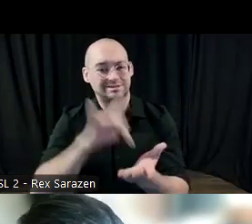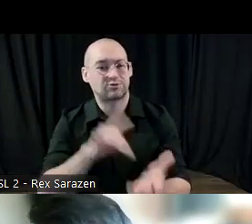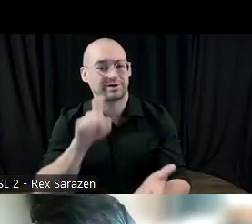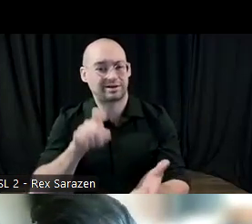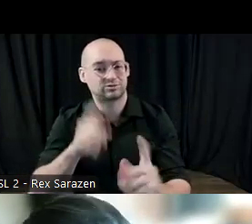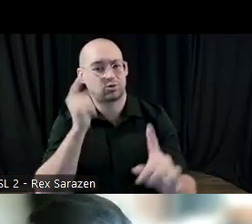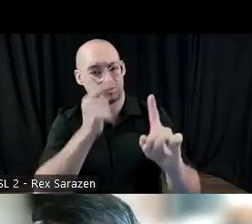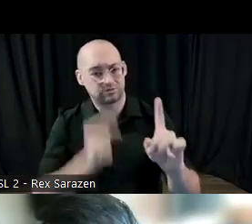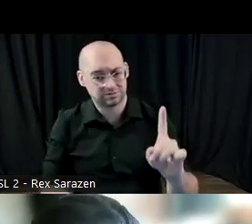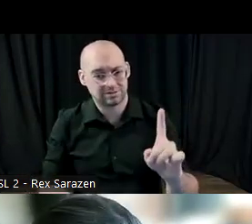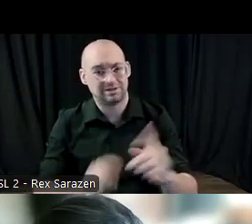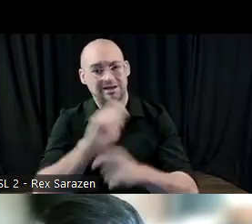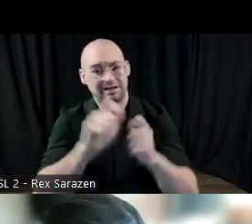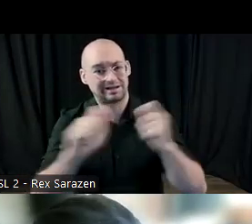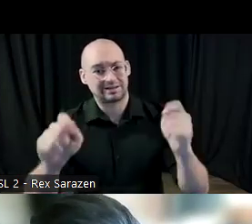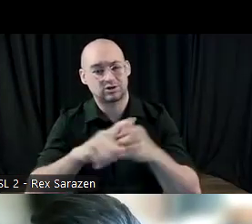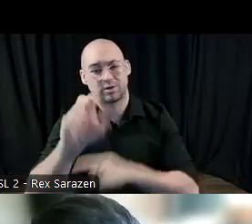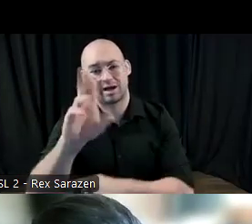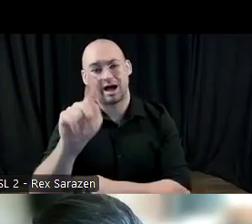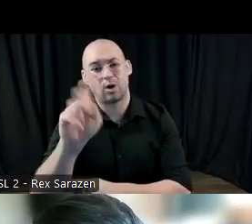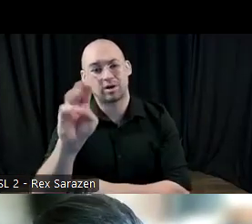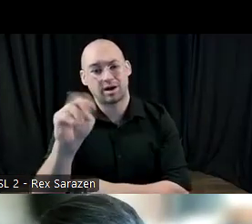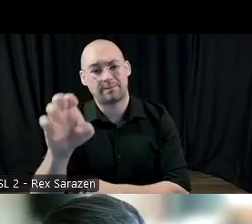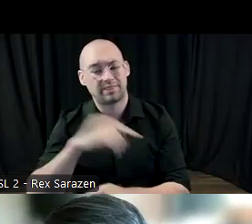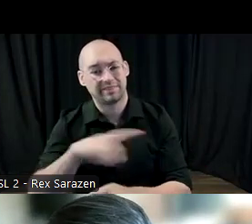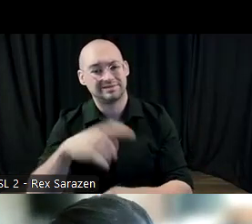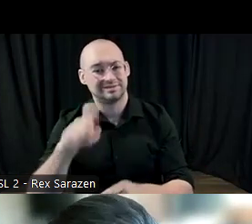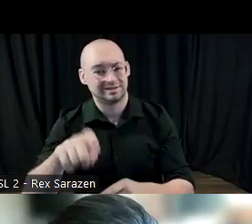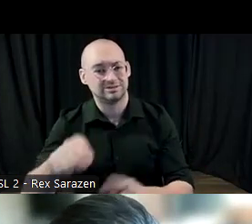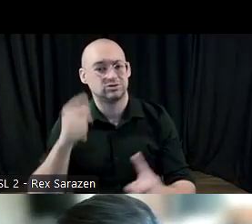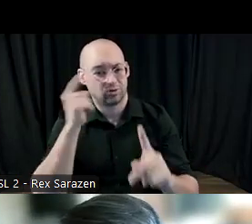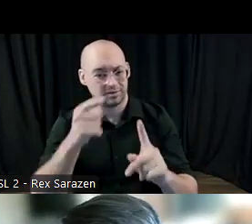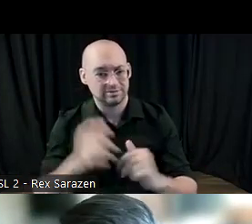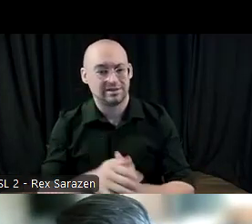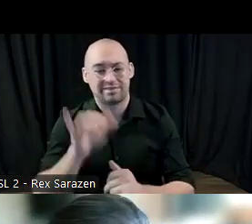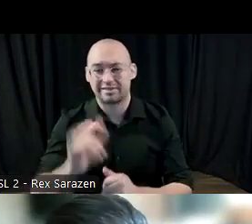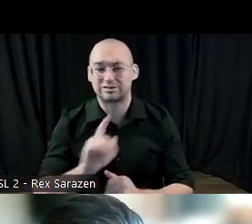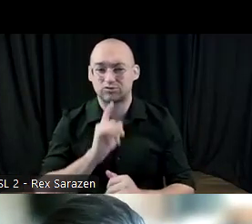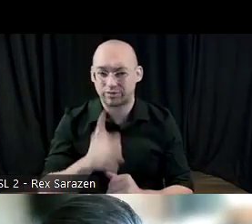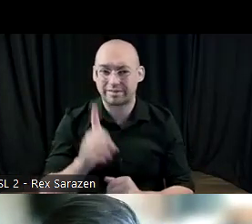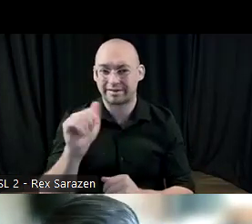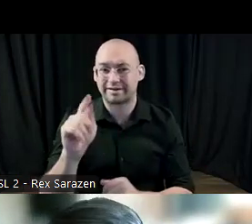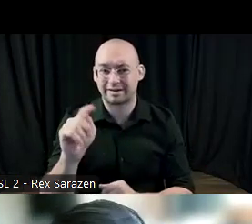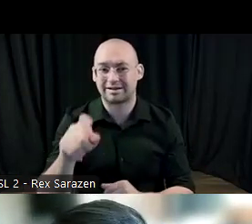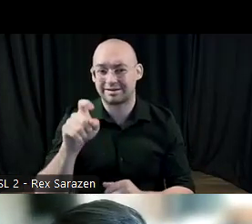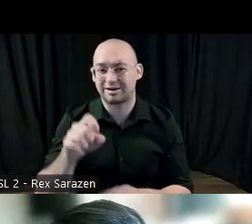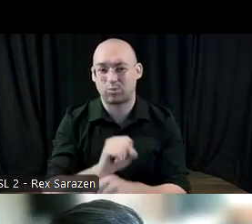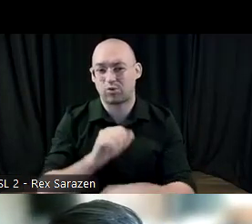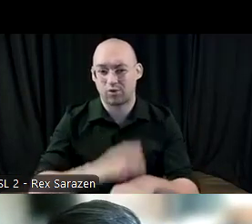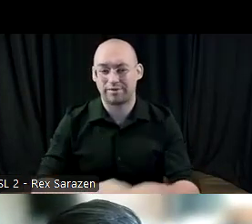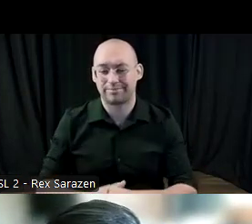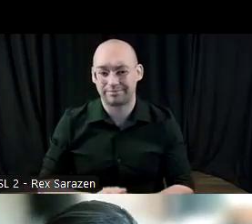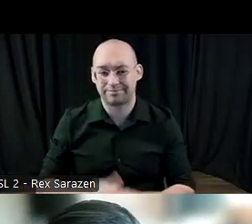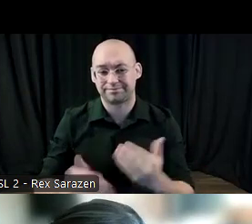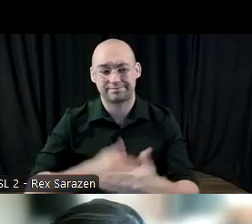goals tied to the outcomes to those needs and goals. And that is real data, and we need to work on that. Next slide,